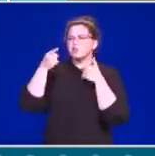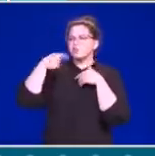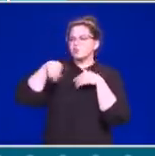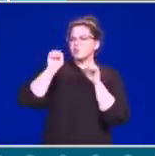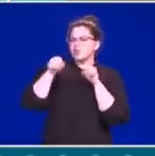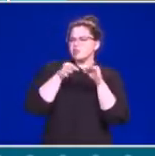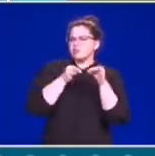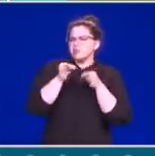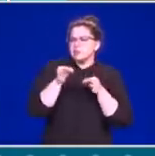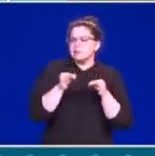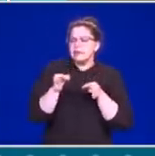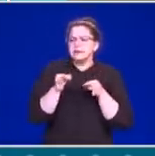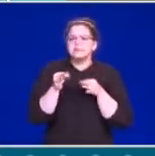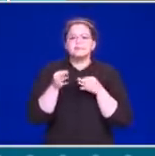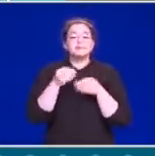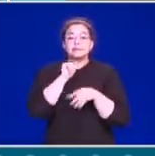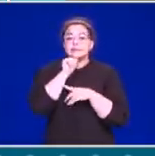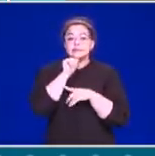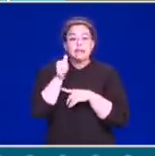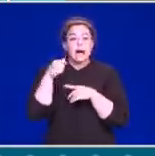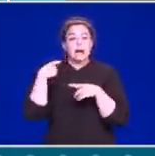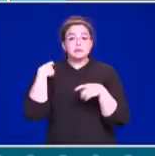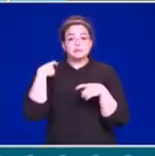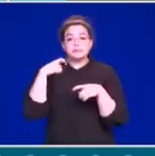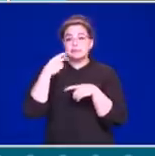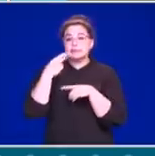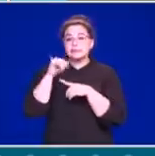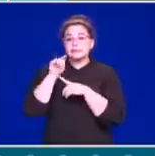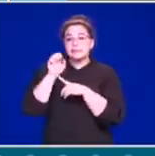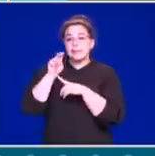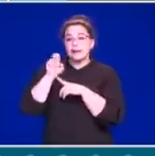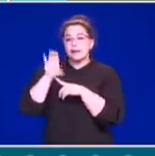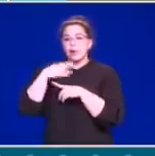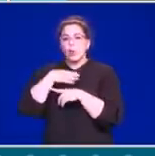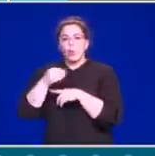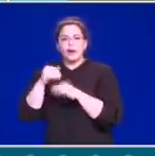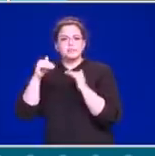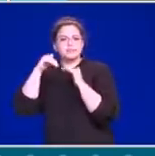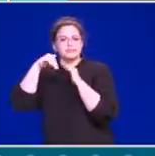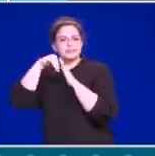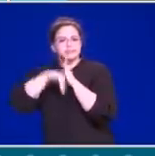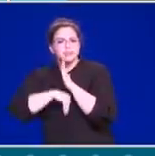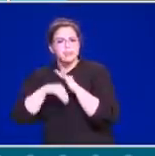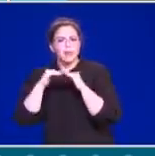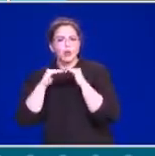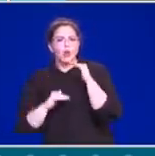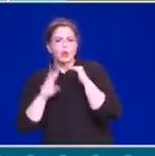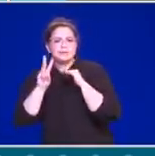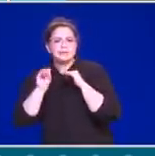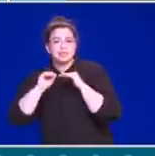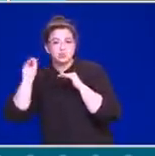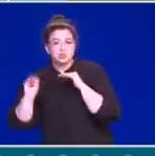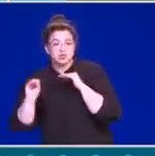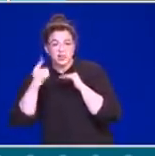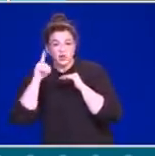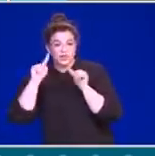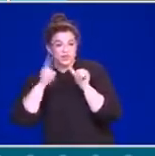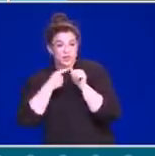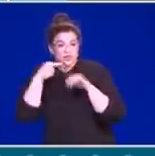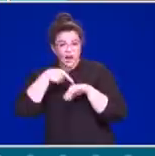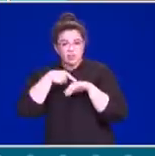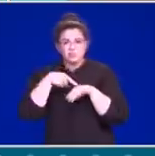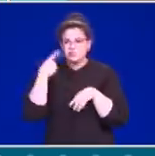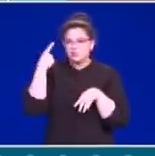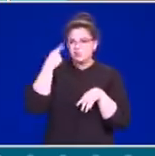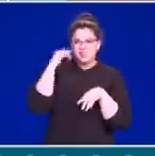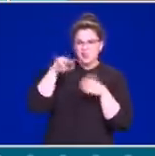into context the fact that the non-Hispanic white population dropped below 60% for the first time. Do you feel that is